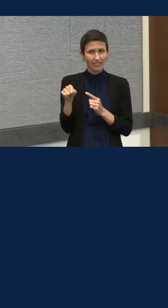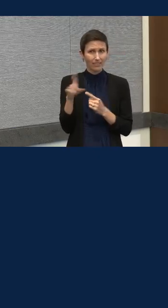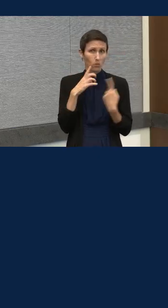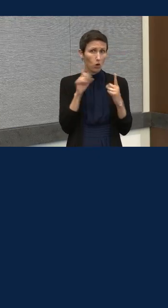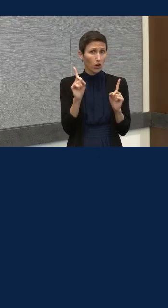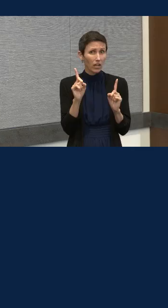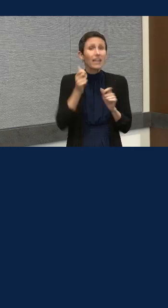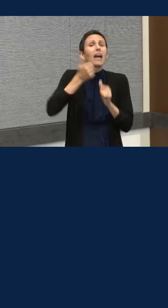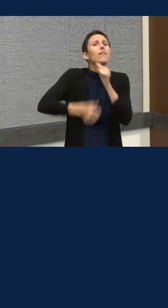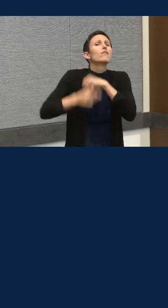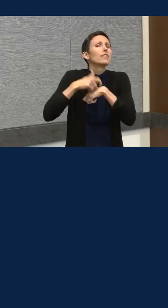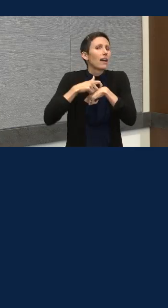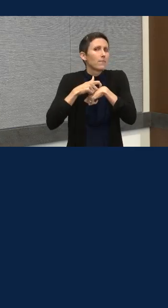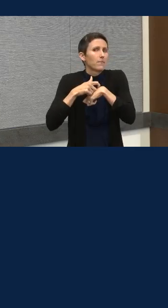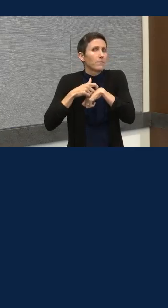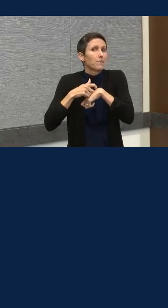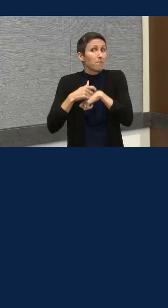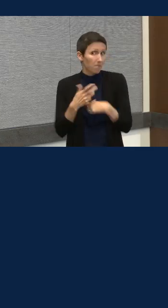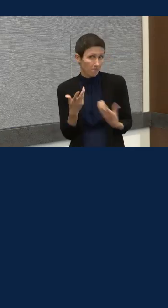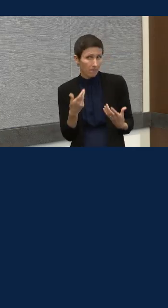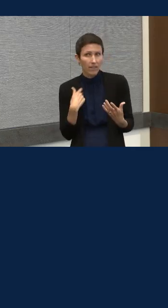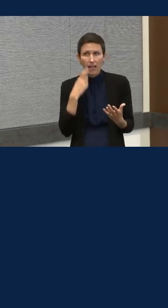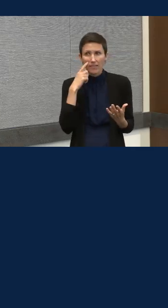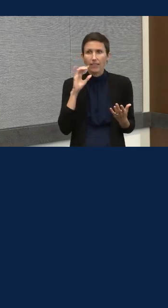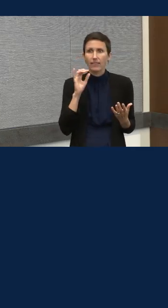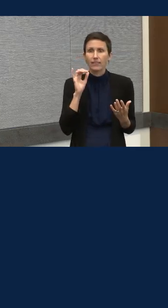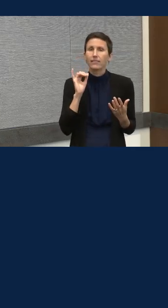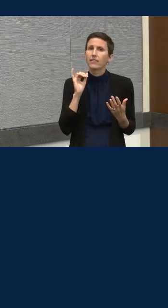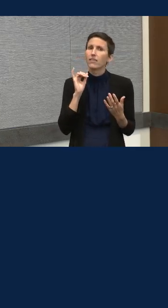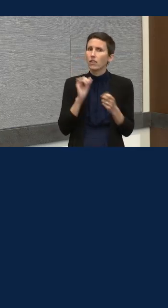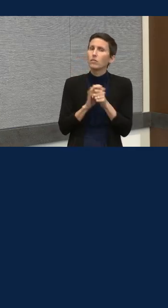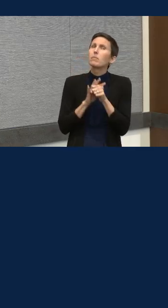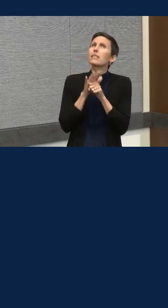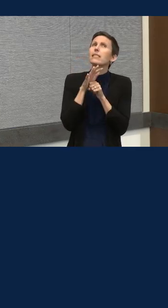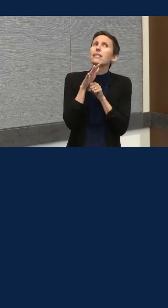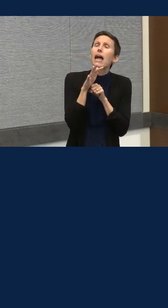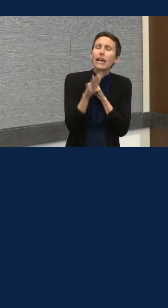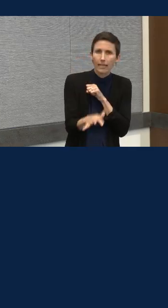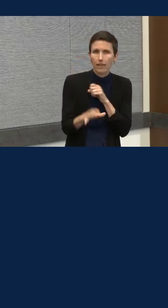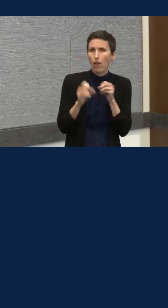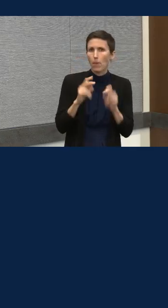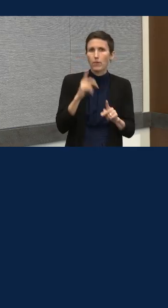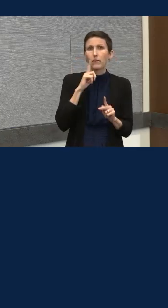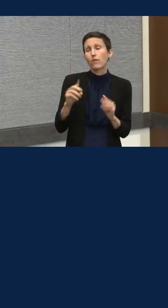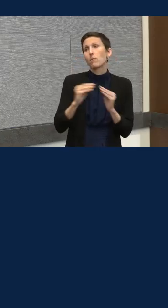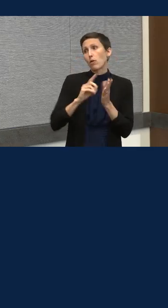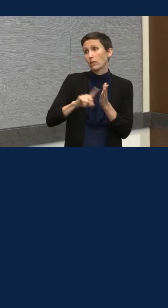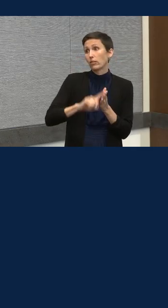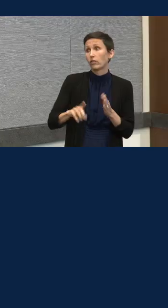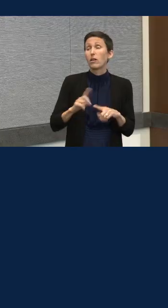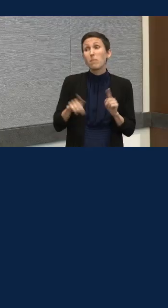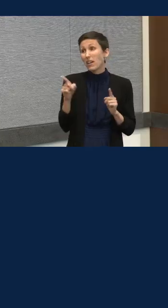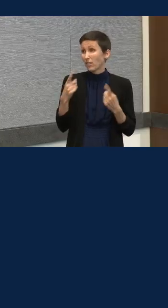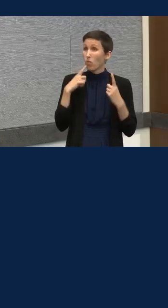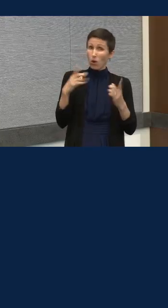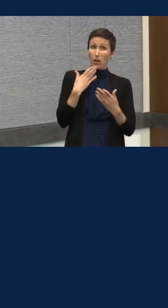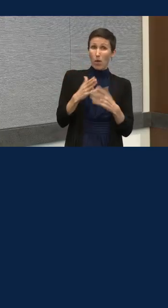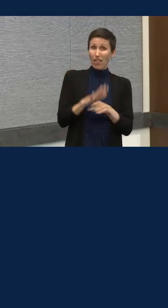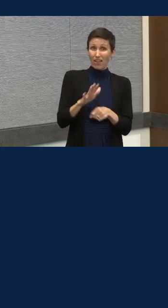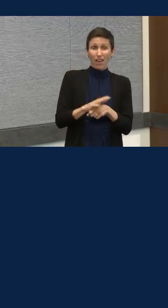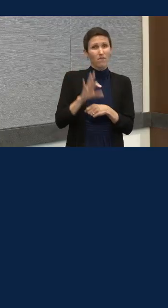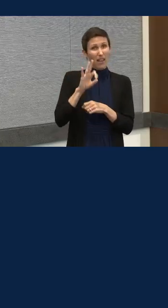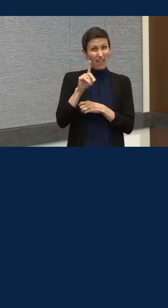to work every time or not, okay? I think that's plenty of opportunity for open research, but apparently it's working well enough that the FDA had